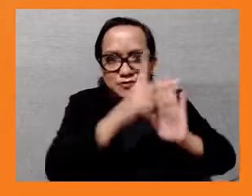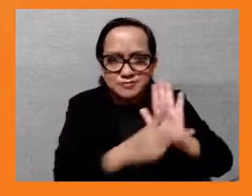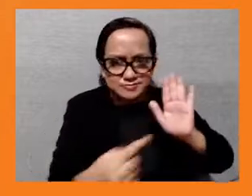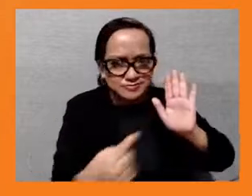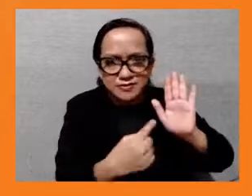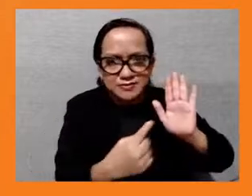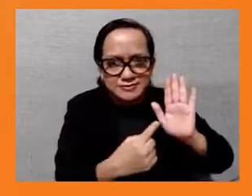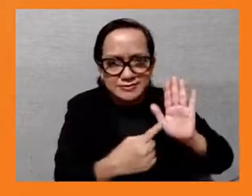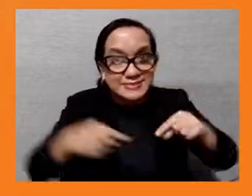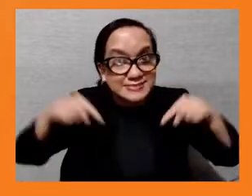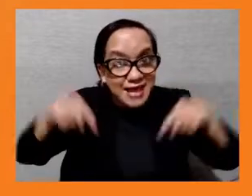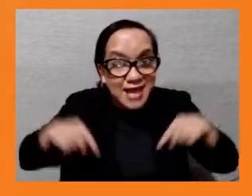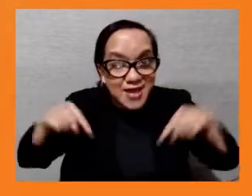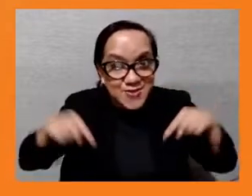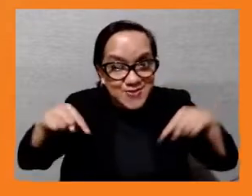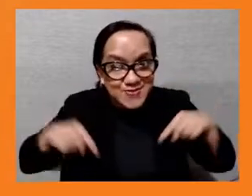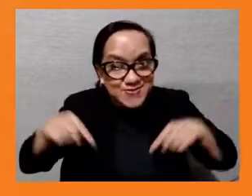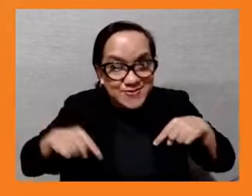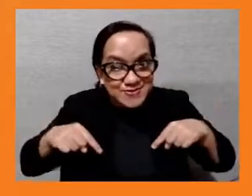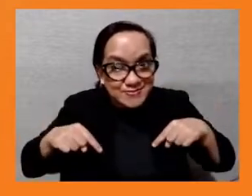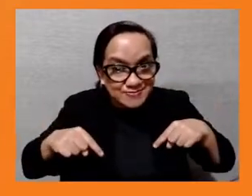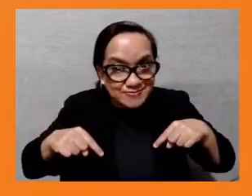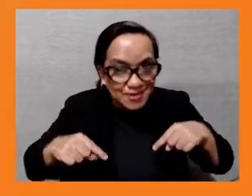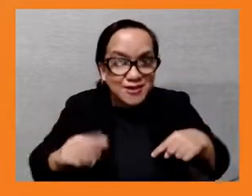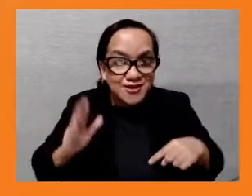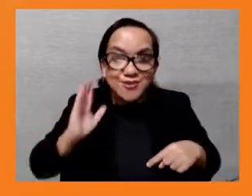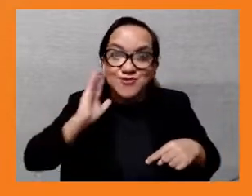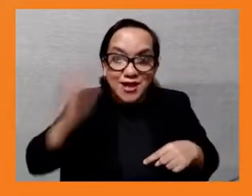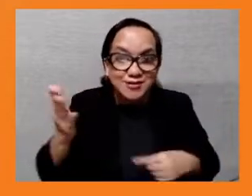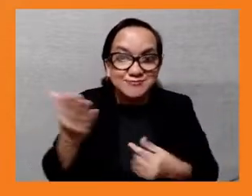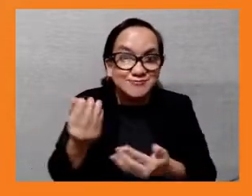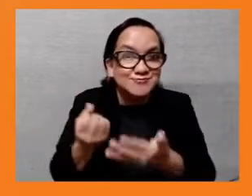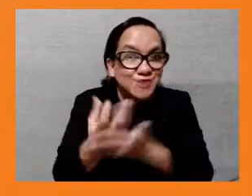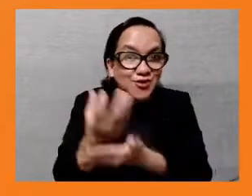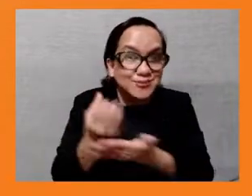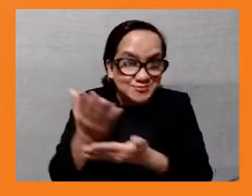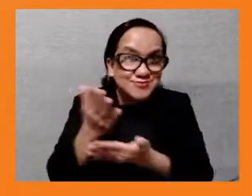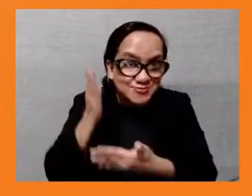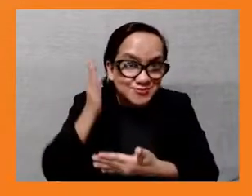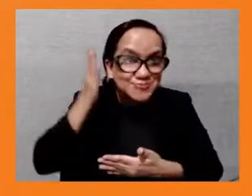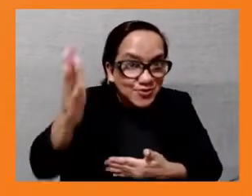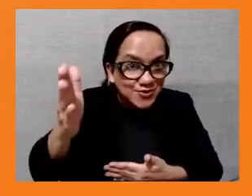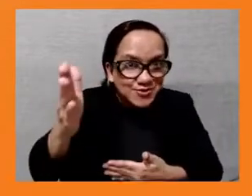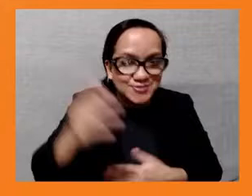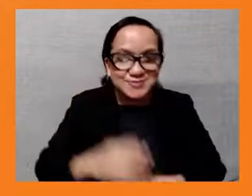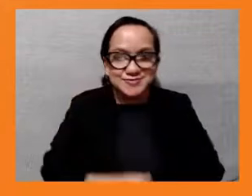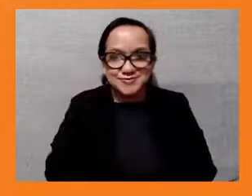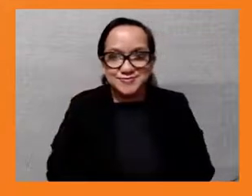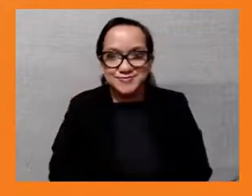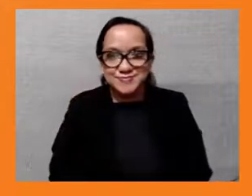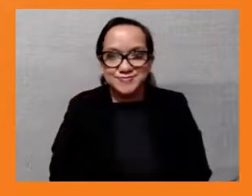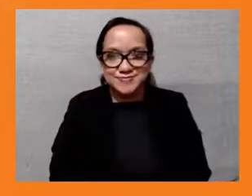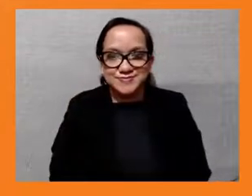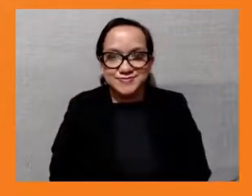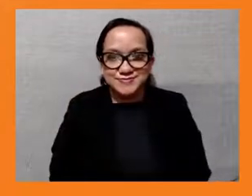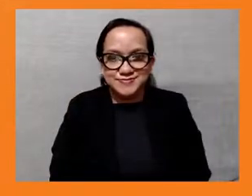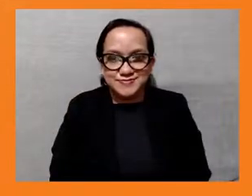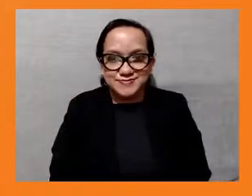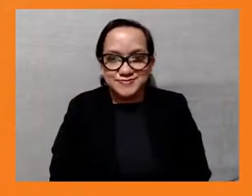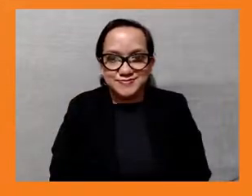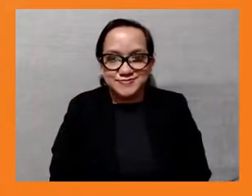I think a lot comes down to the project-by-project systems and making sure the capacity is in place to be able to implement